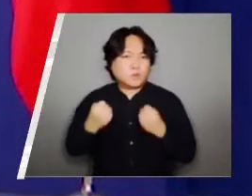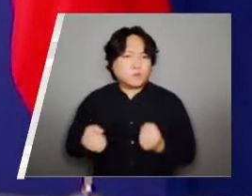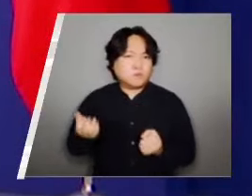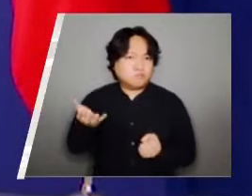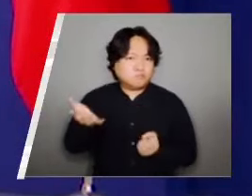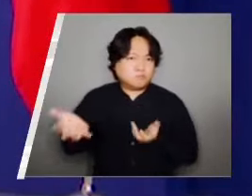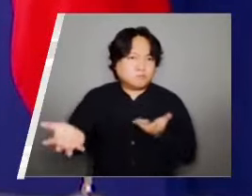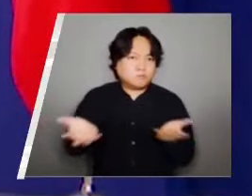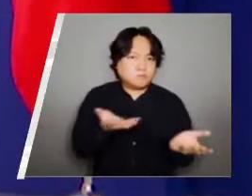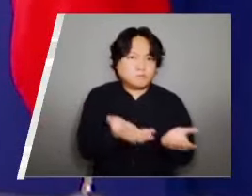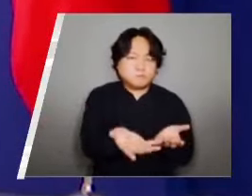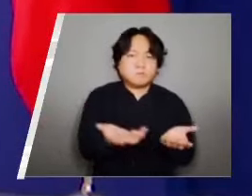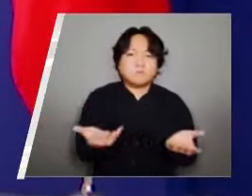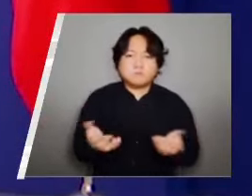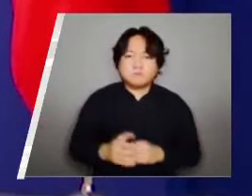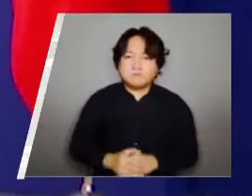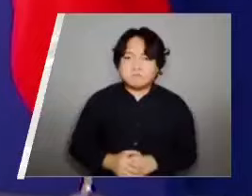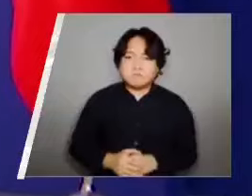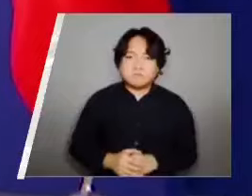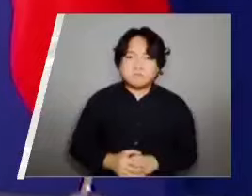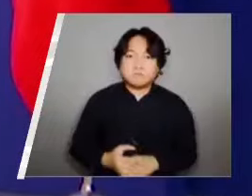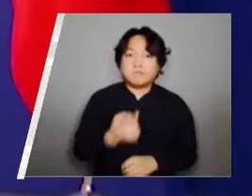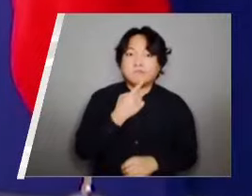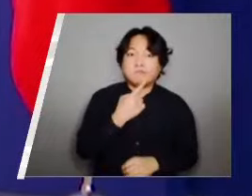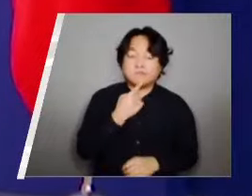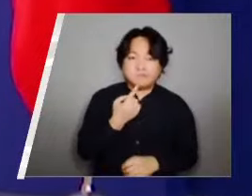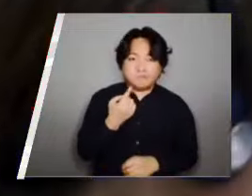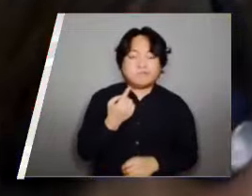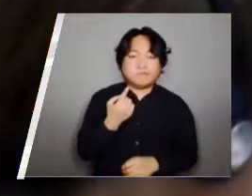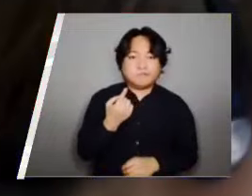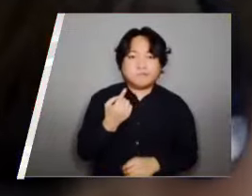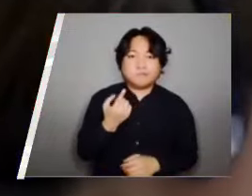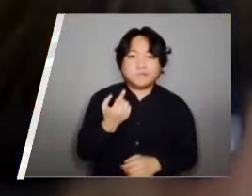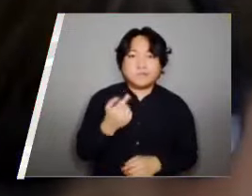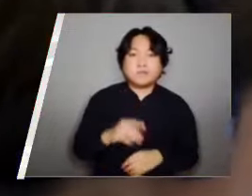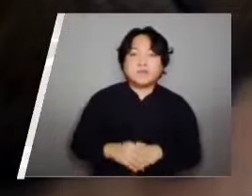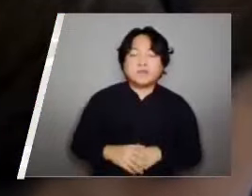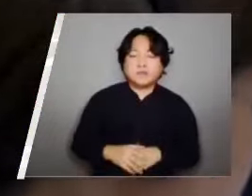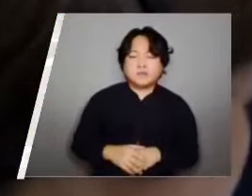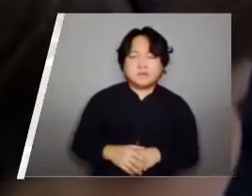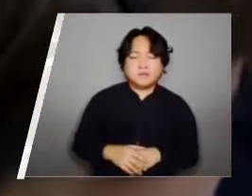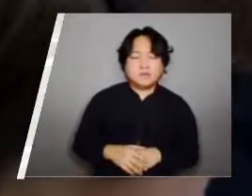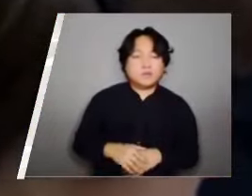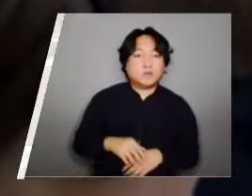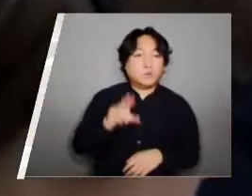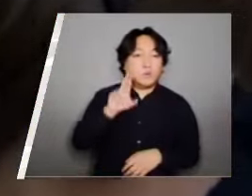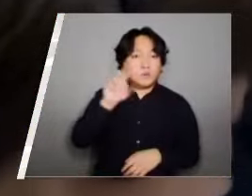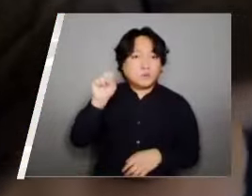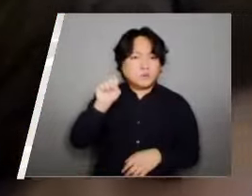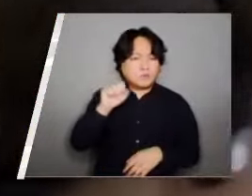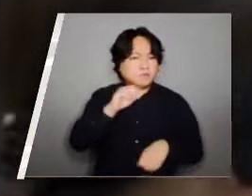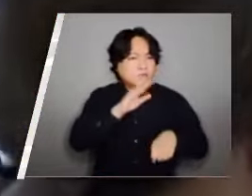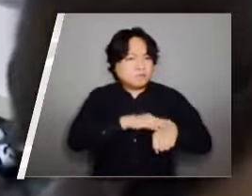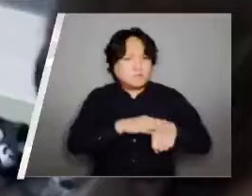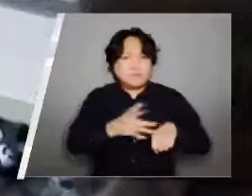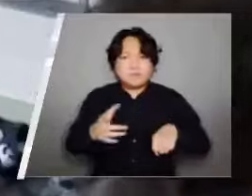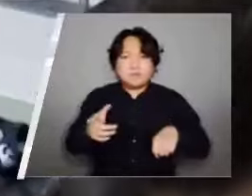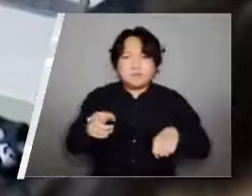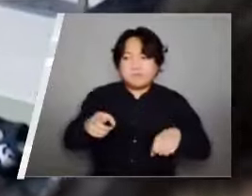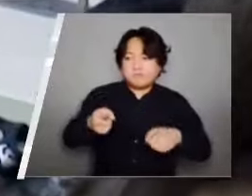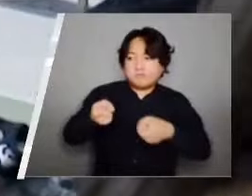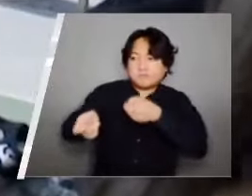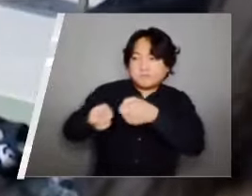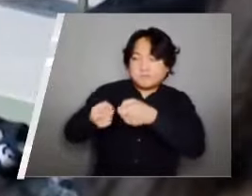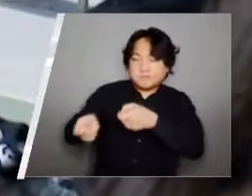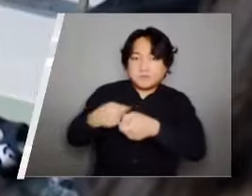foreign Ministry dapat Itigil na ng America ang paggamit umano nito sa ibang bansa para kontrahin ang China para sa